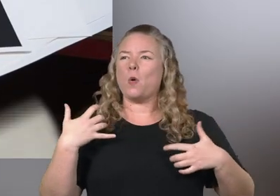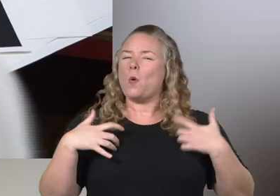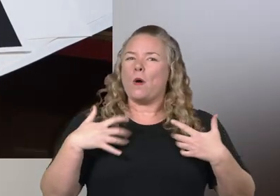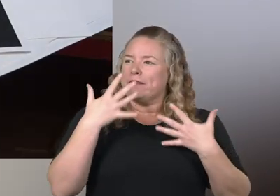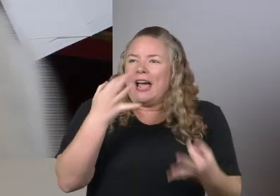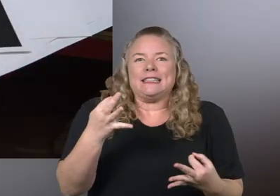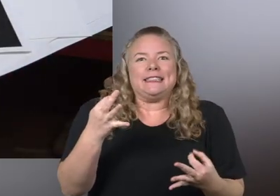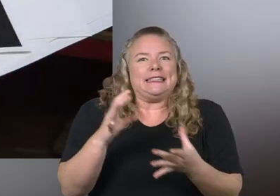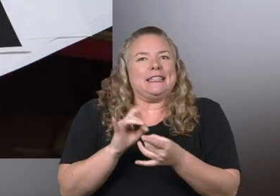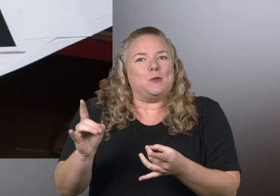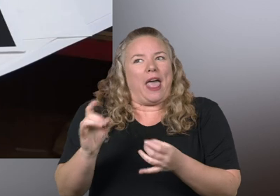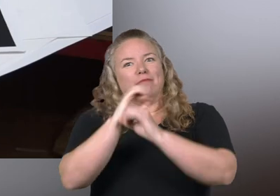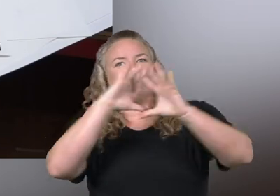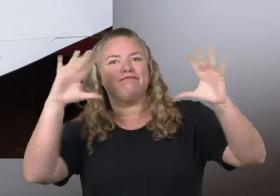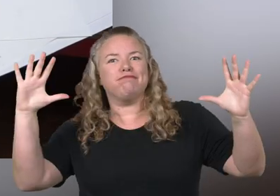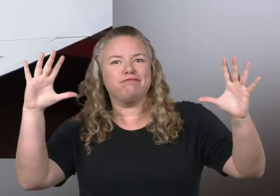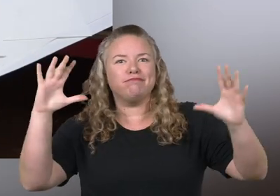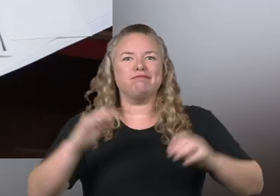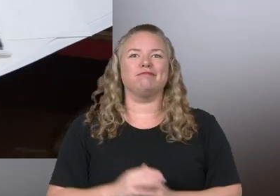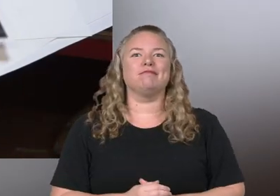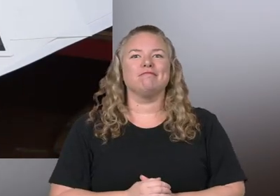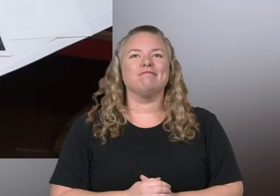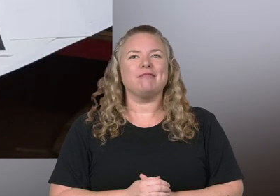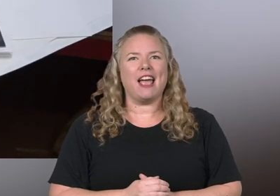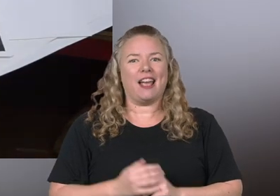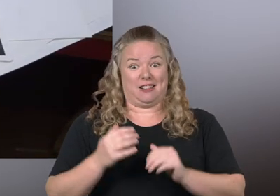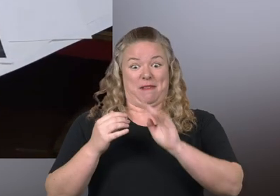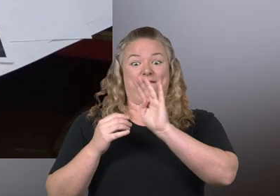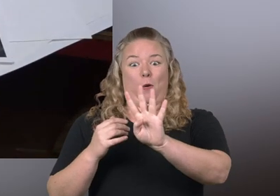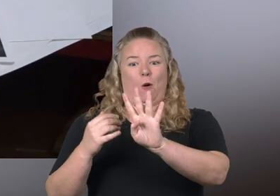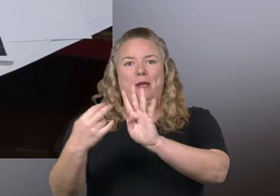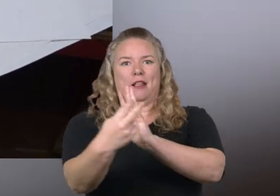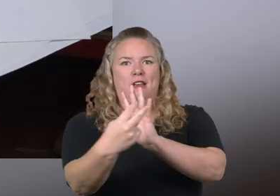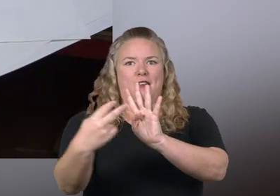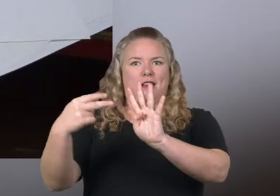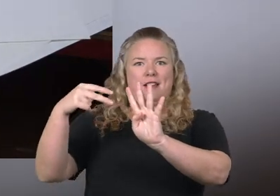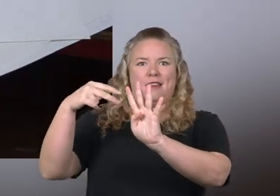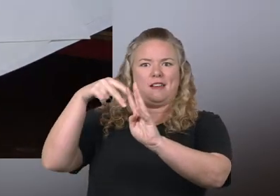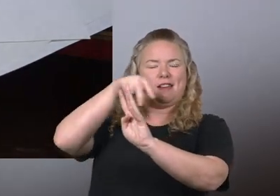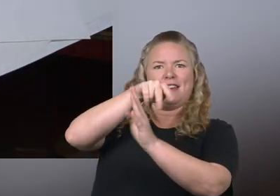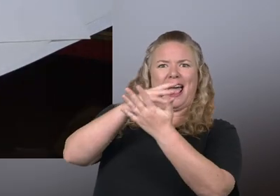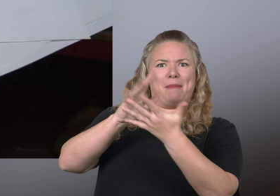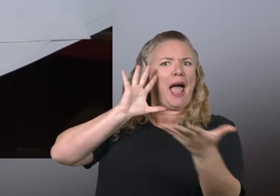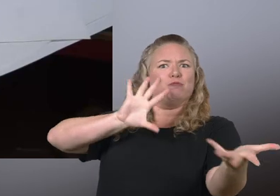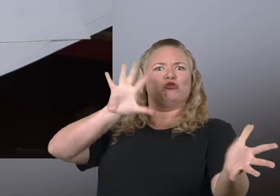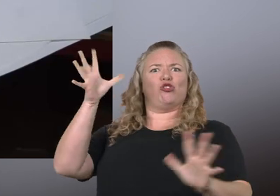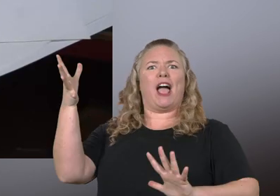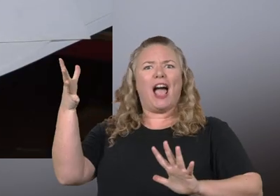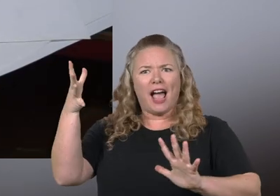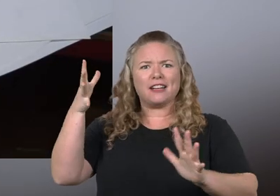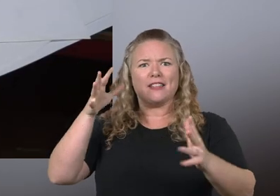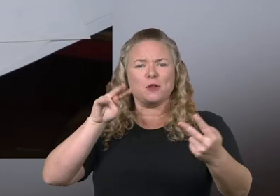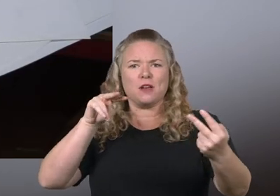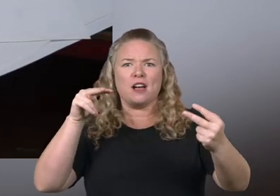which I found really fascinating as a sculptor, because when you look at it from the side or the back, it's quite abstract, and it's only when